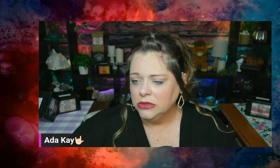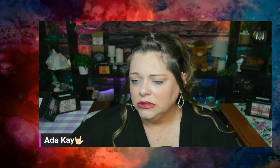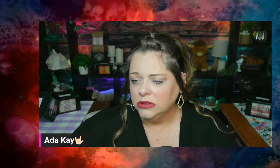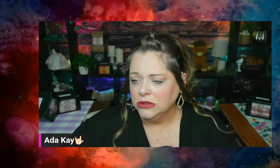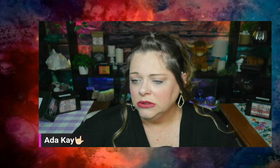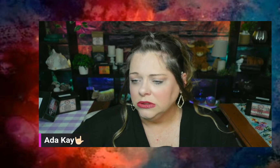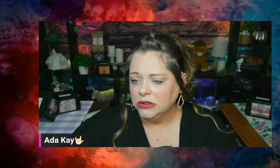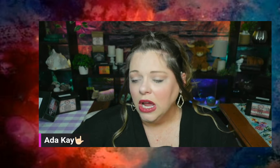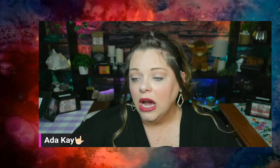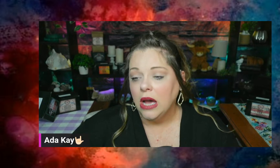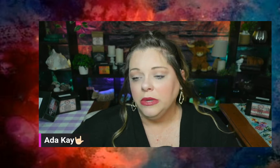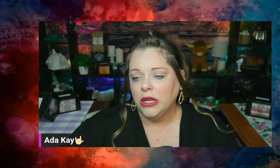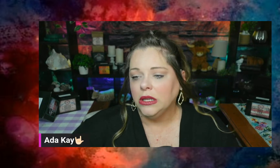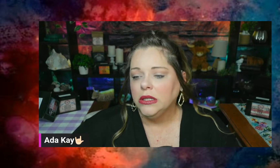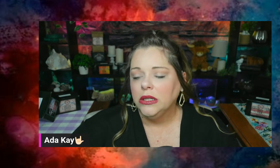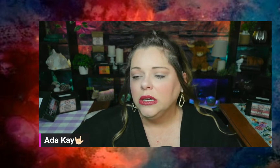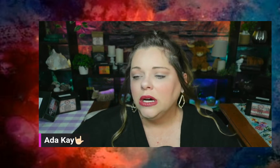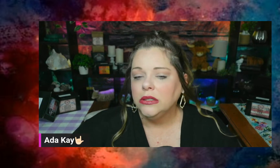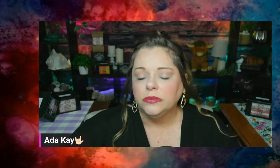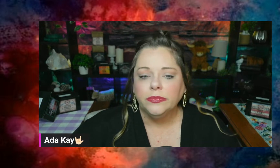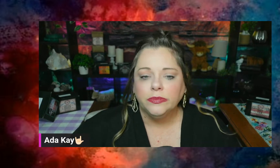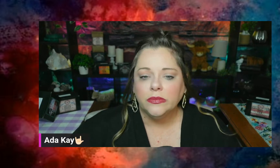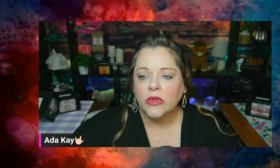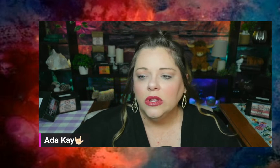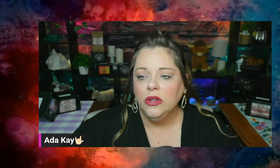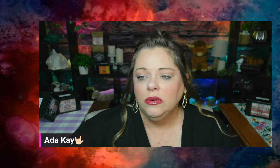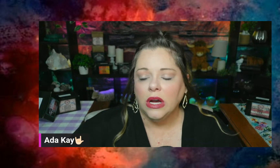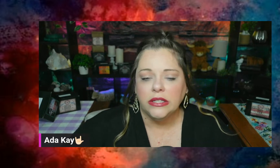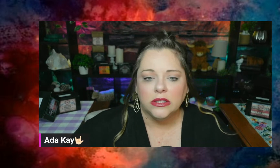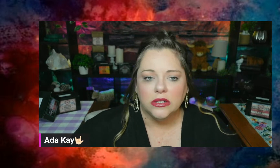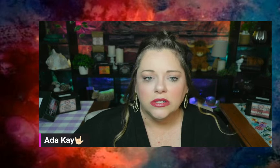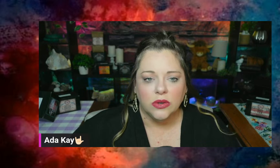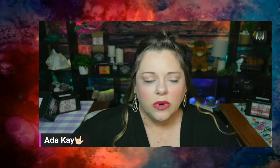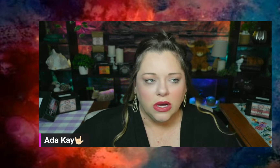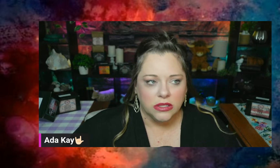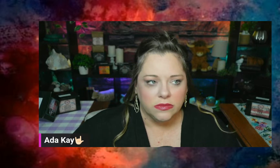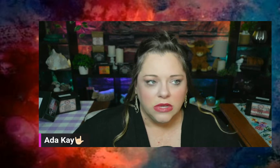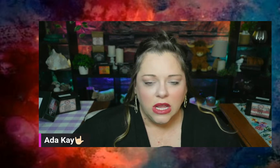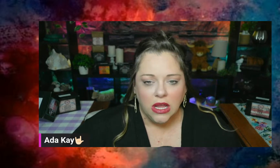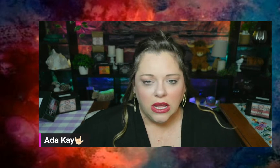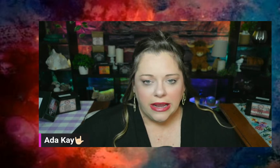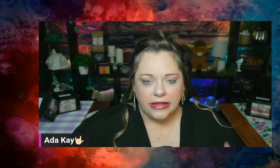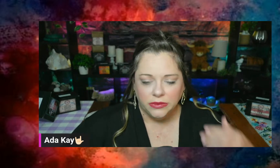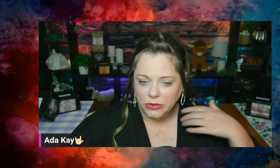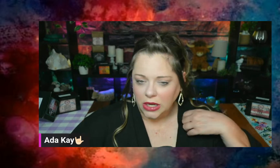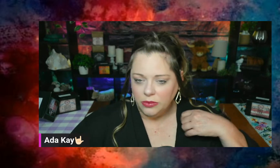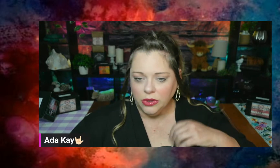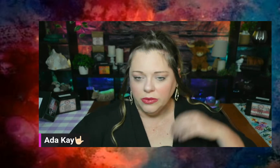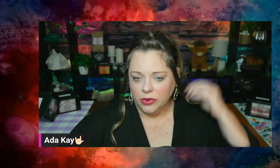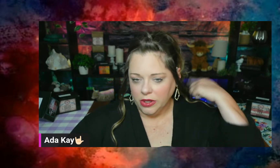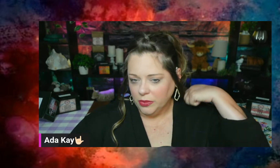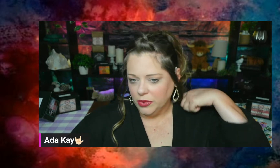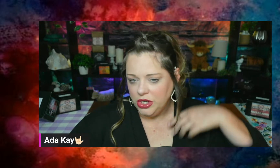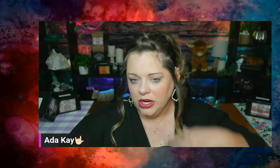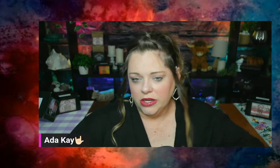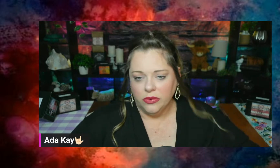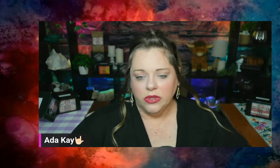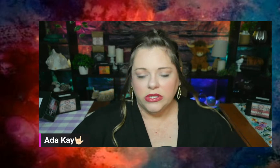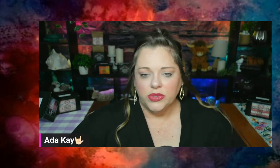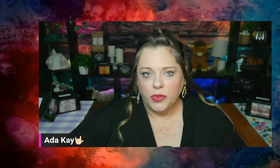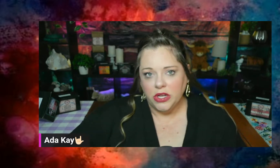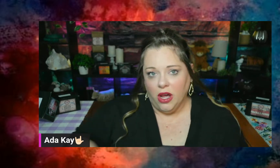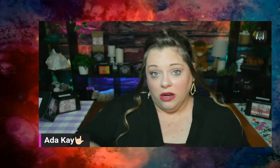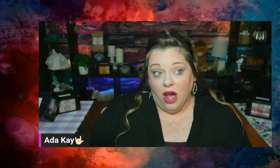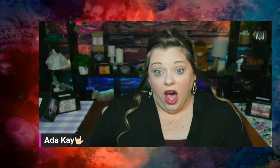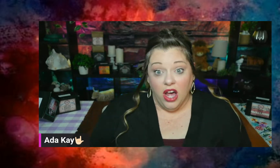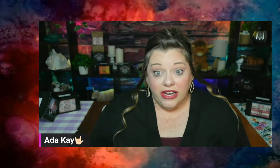about me. I'm kidding. You guys are so awesome. And I really, really appreciate you. This